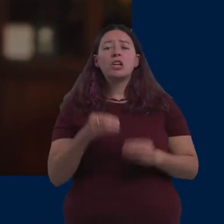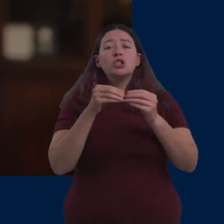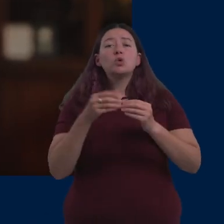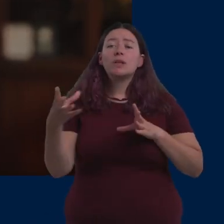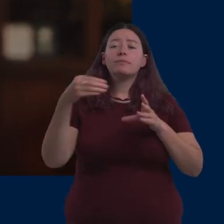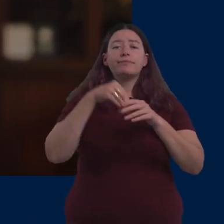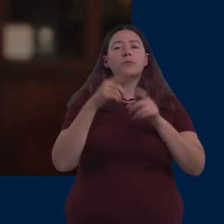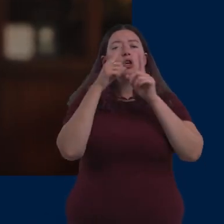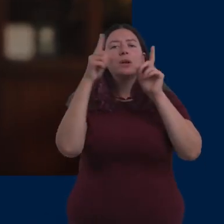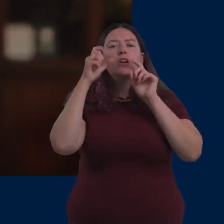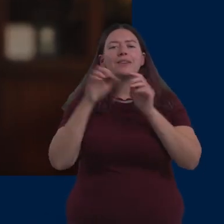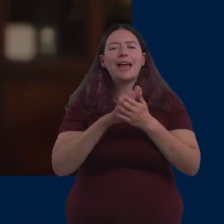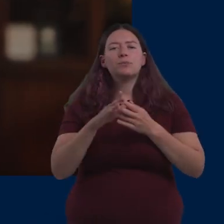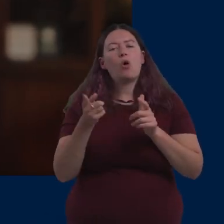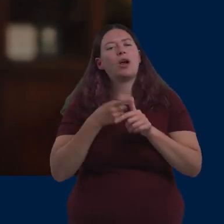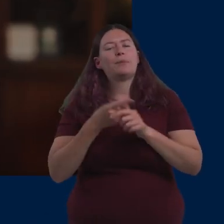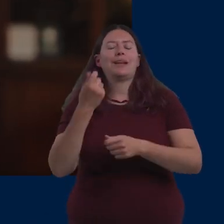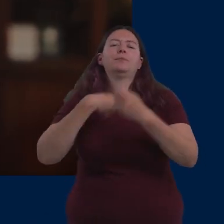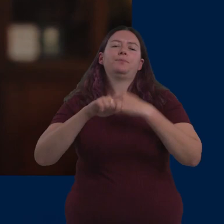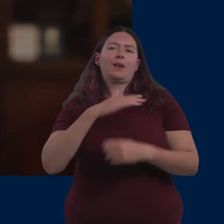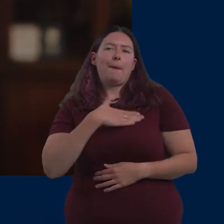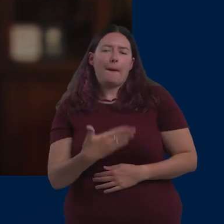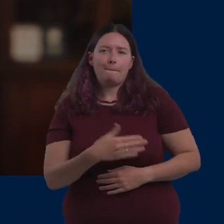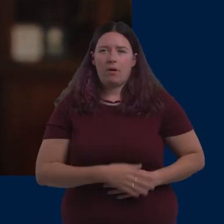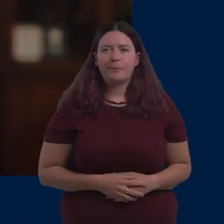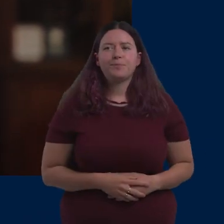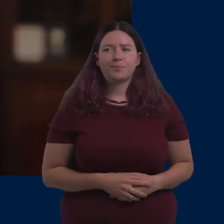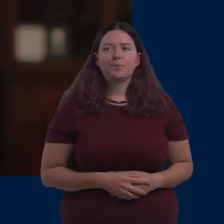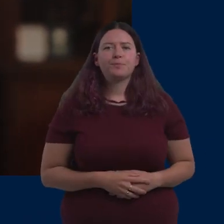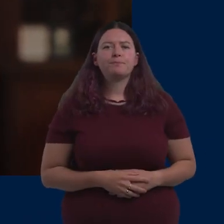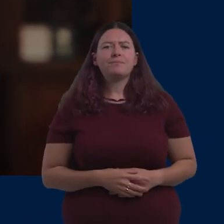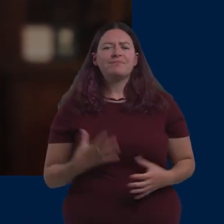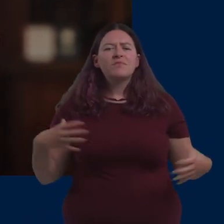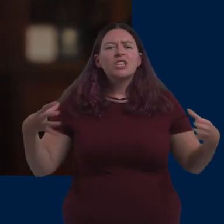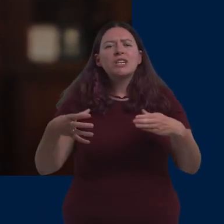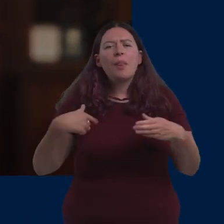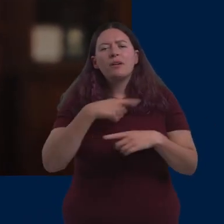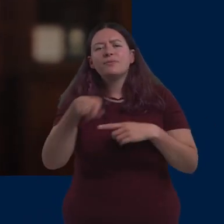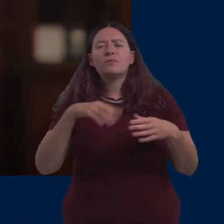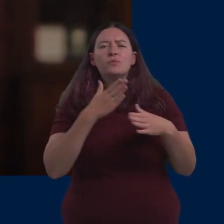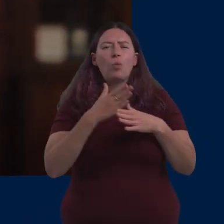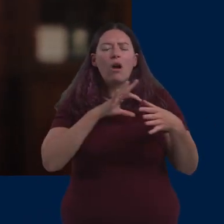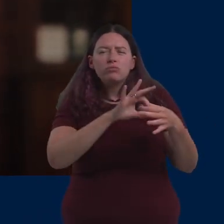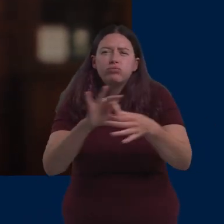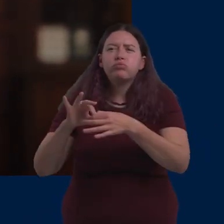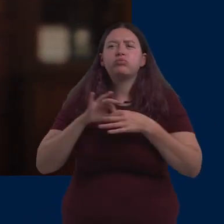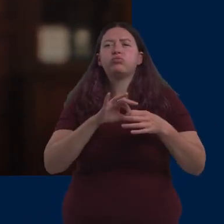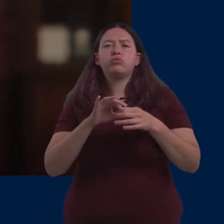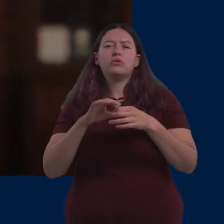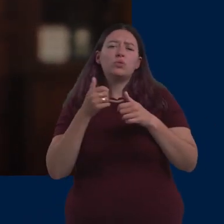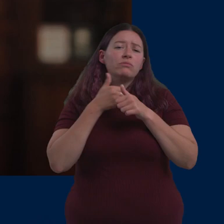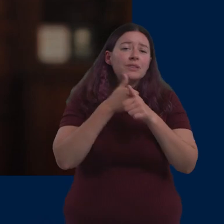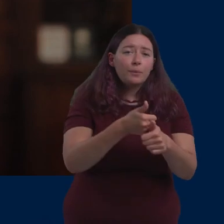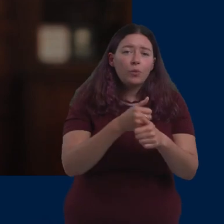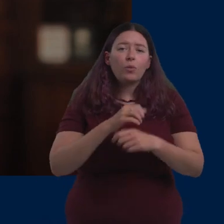of Edinburgh student automatically becomes a member of the Students' Association, and together we work